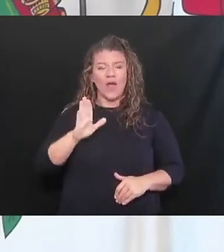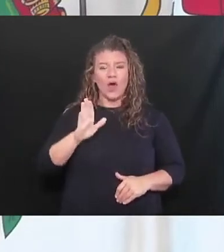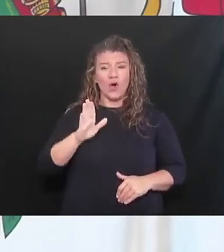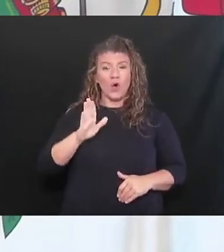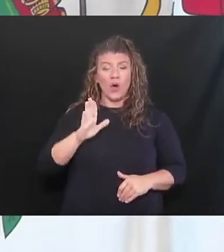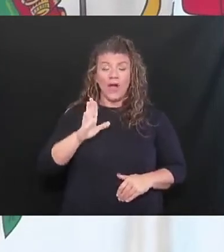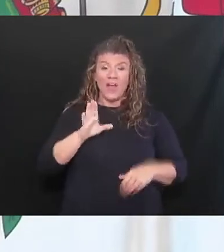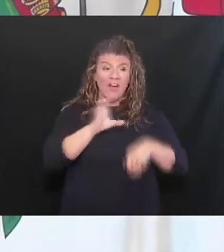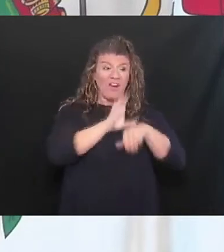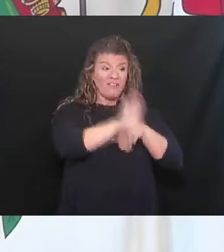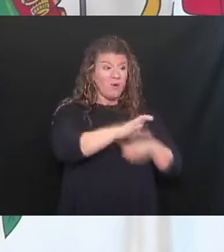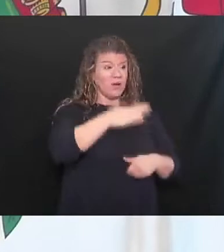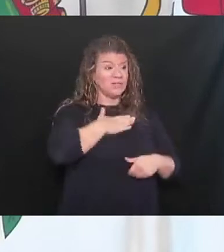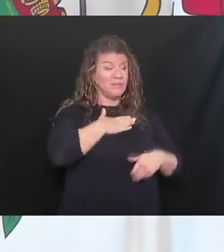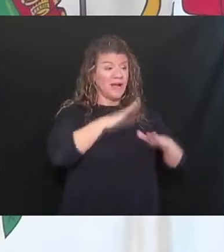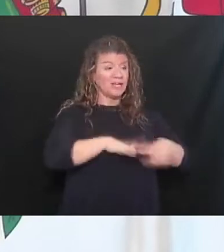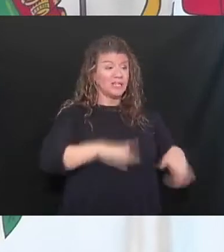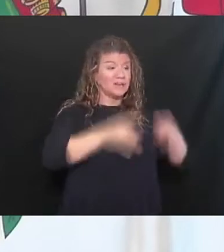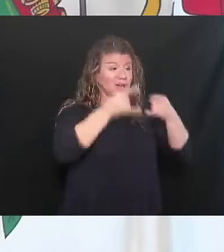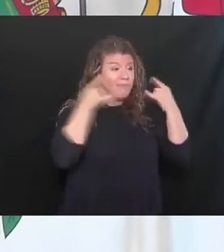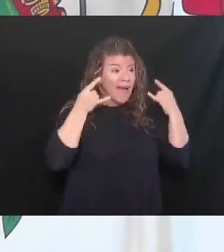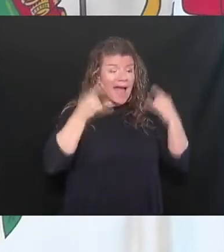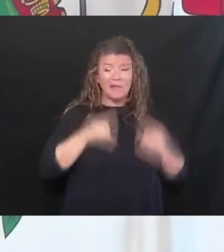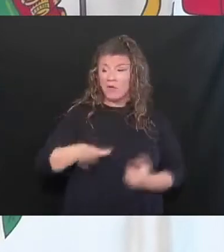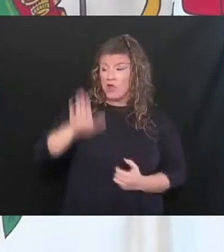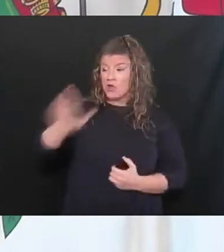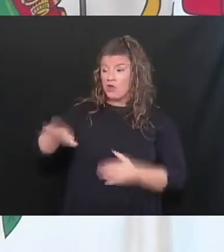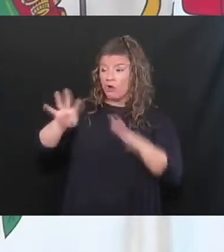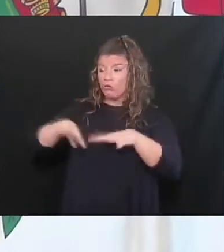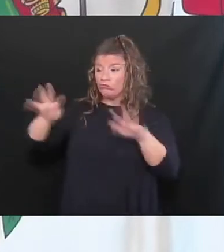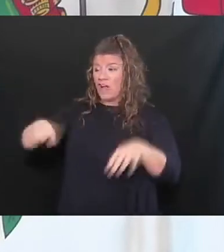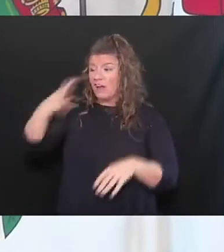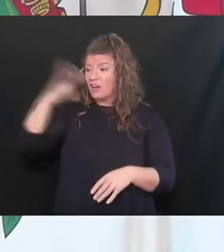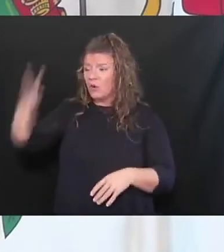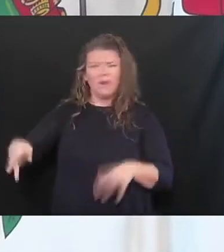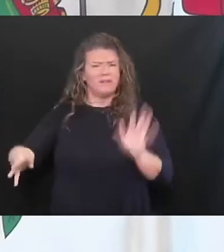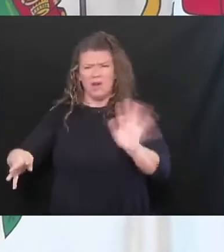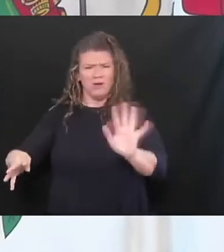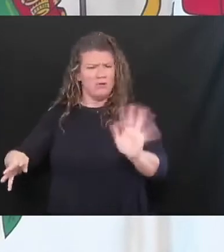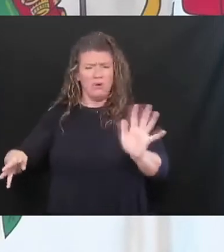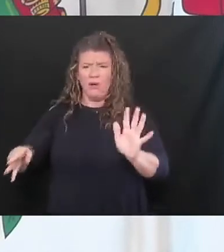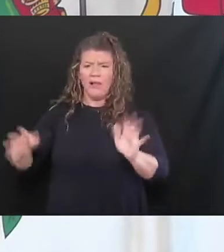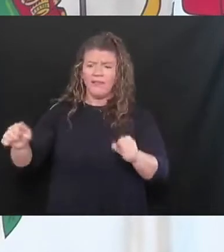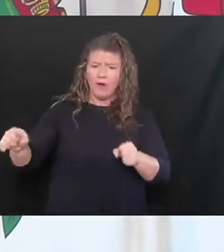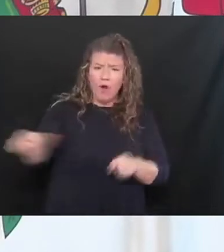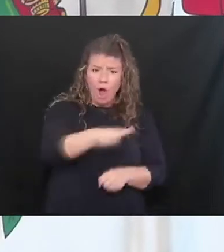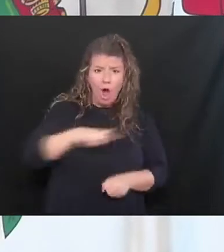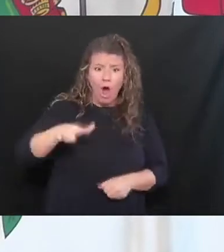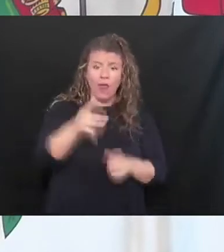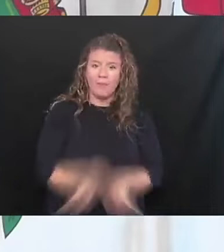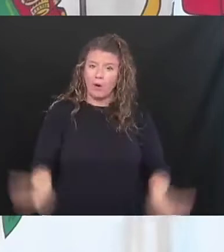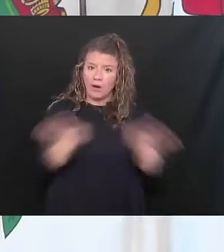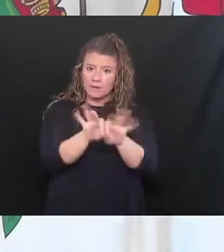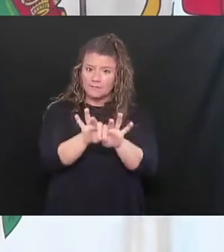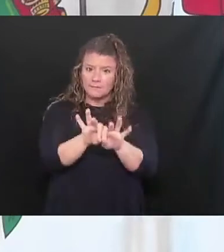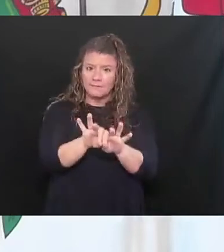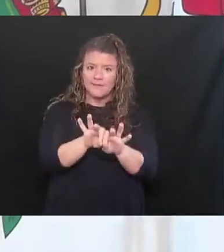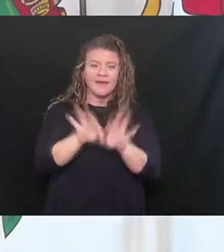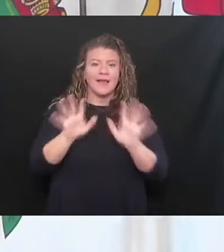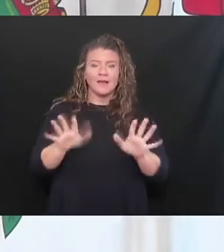child because it's not my child. There's no way. There's just no way. So right now,